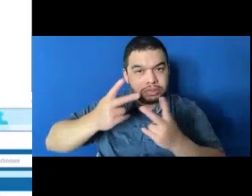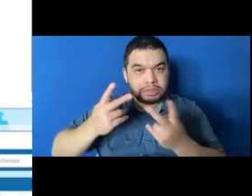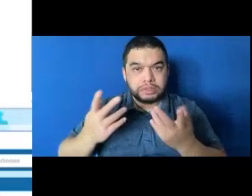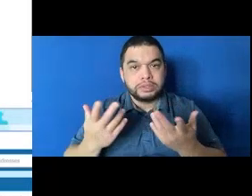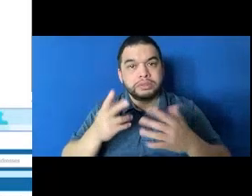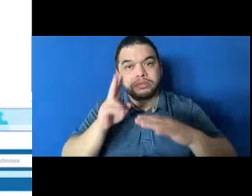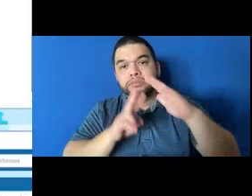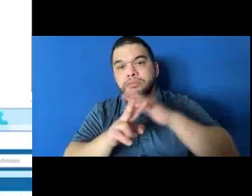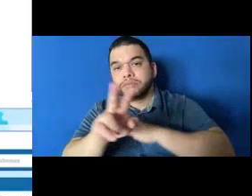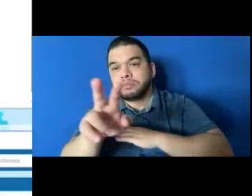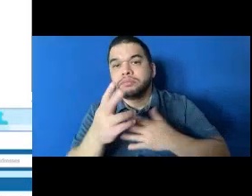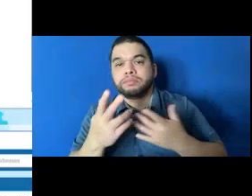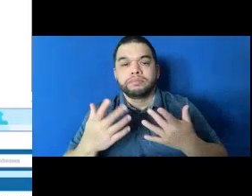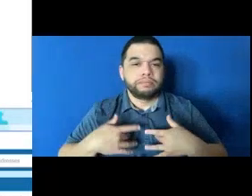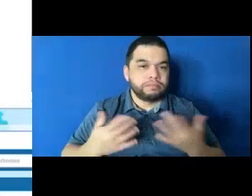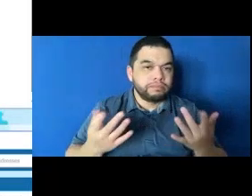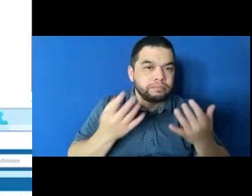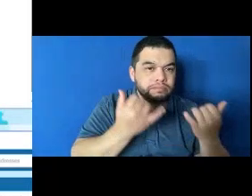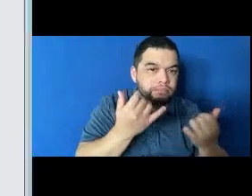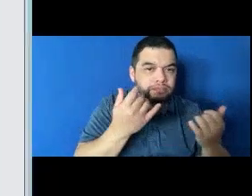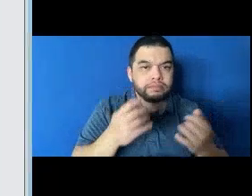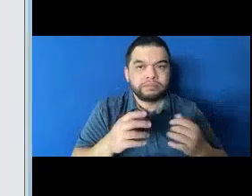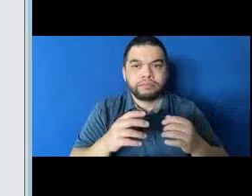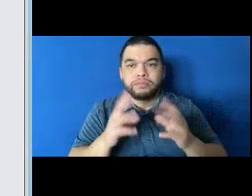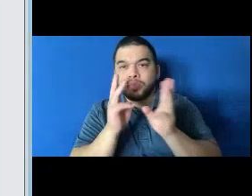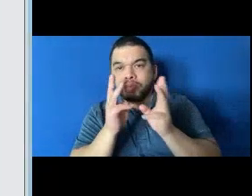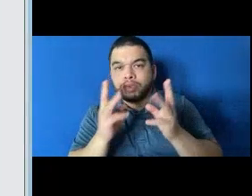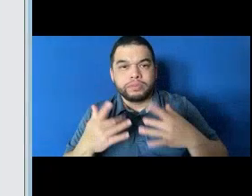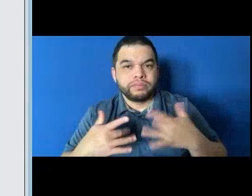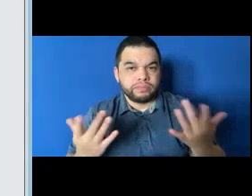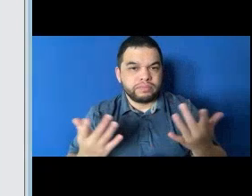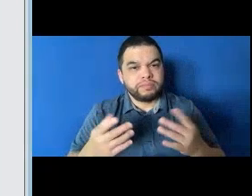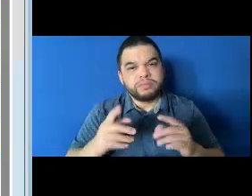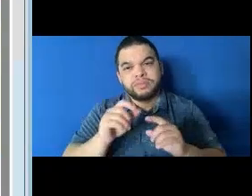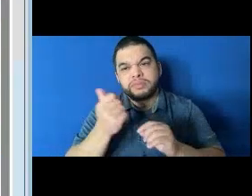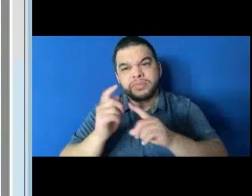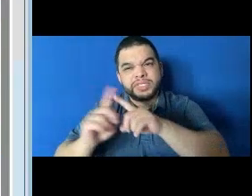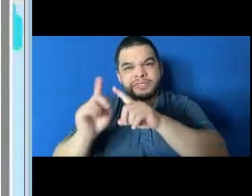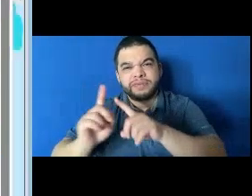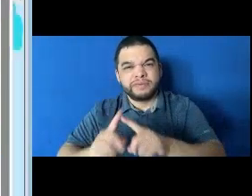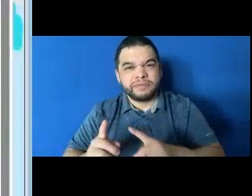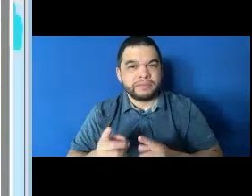which makes it easy to visualize the forecast, but also other data.